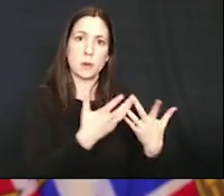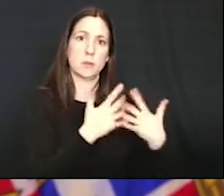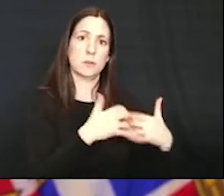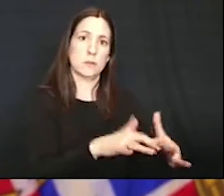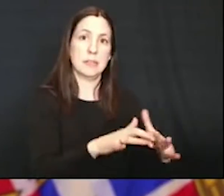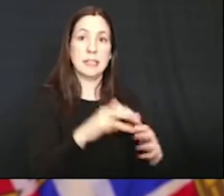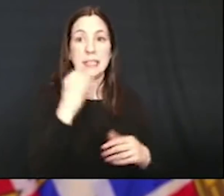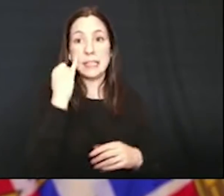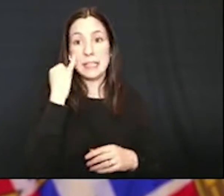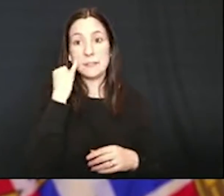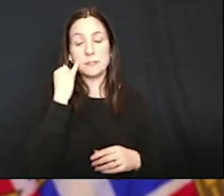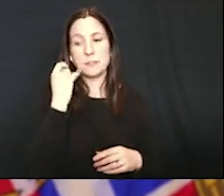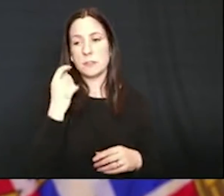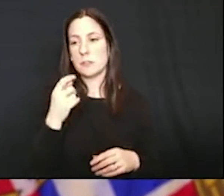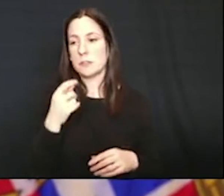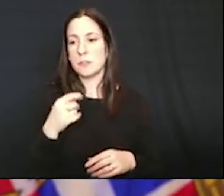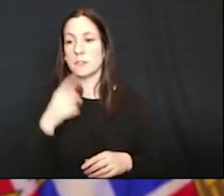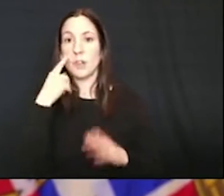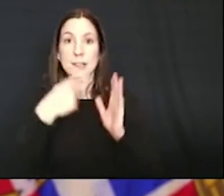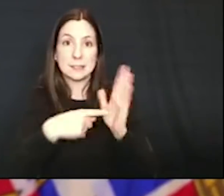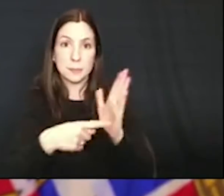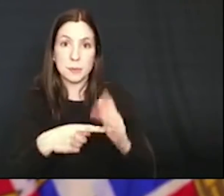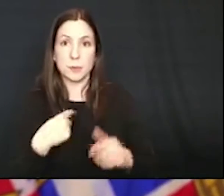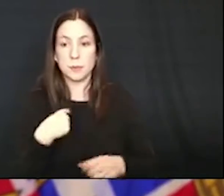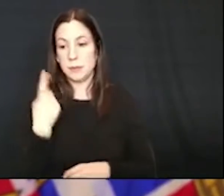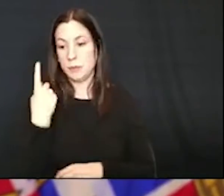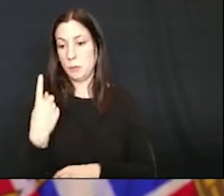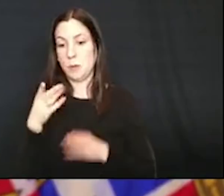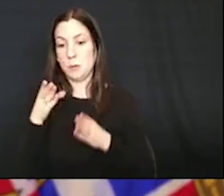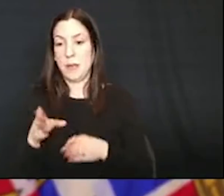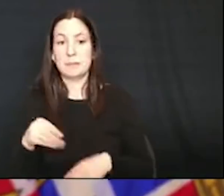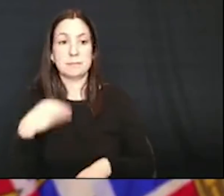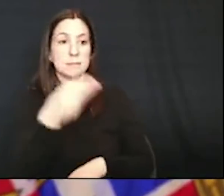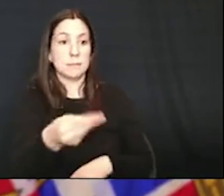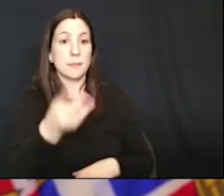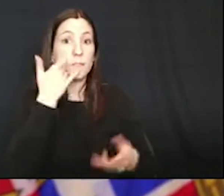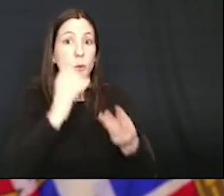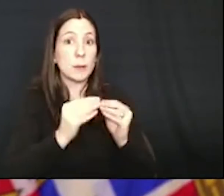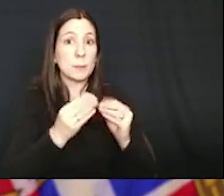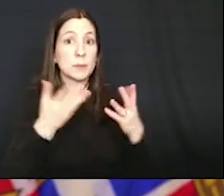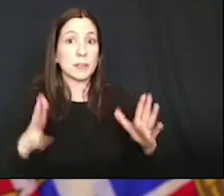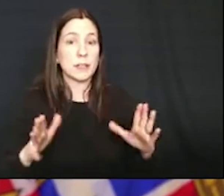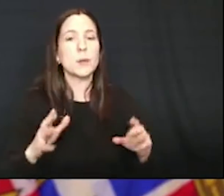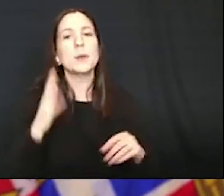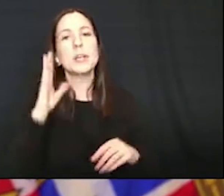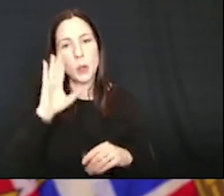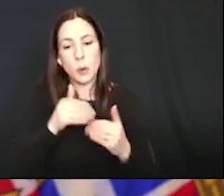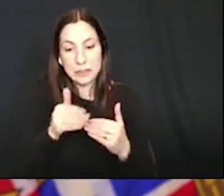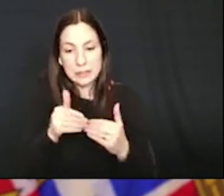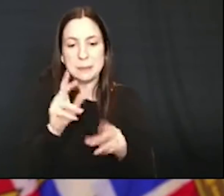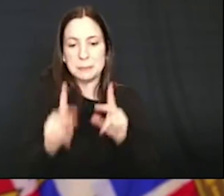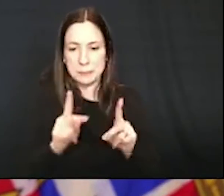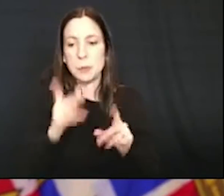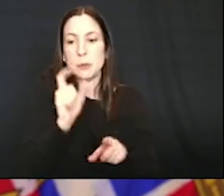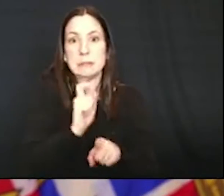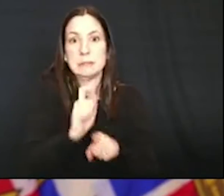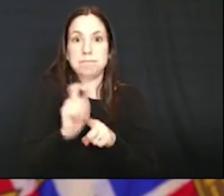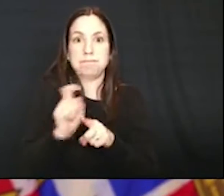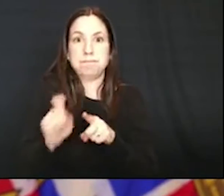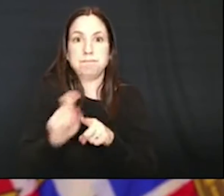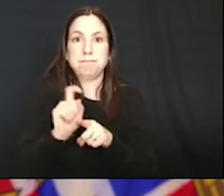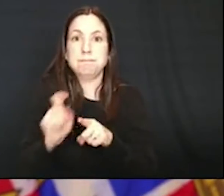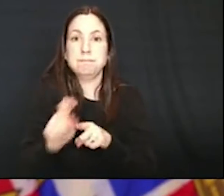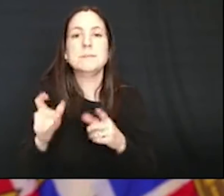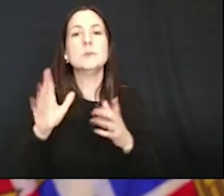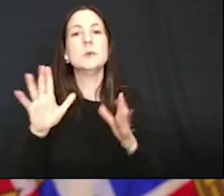we give out a number, for example, we know that it's going to be, a lot of people are going to phone it right away. So right now we want to make sure